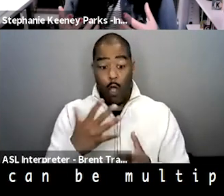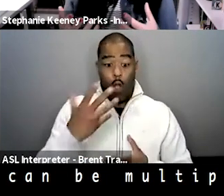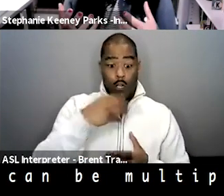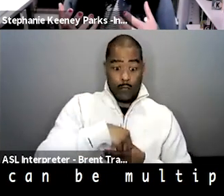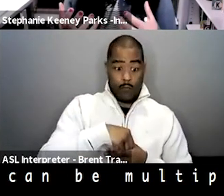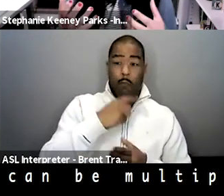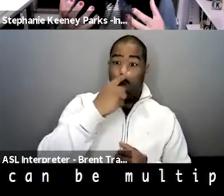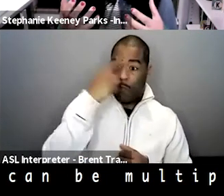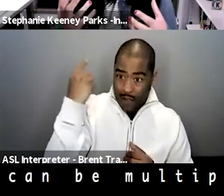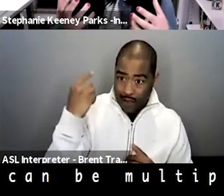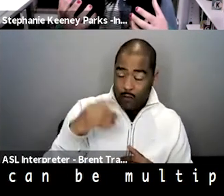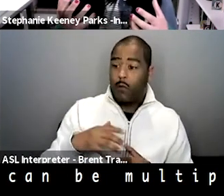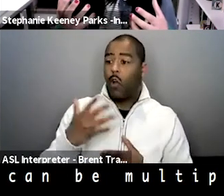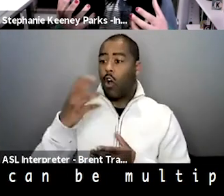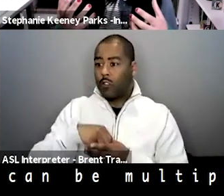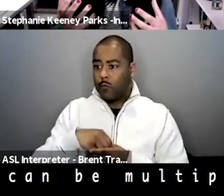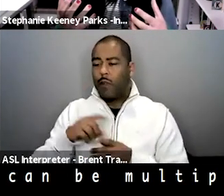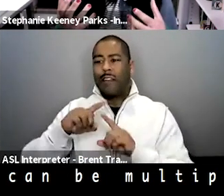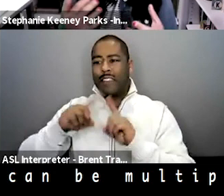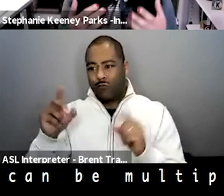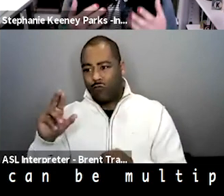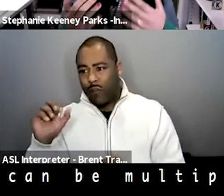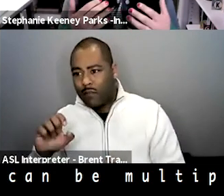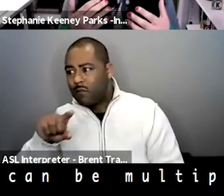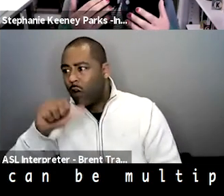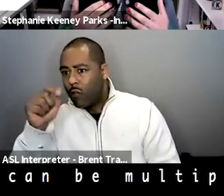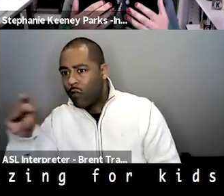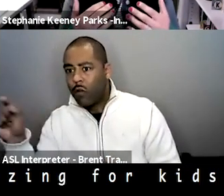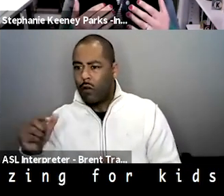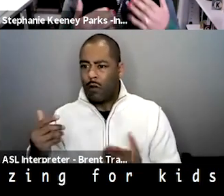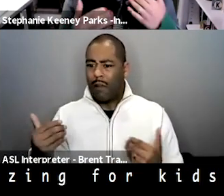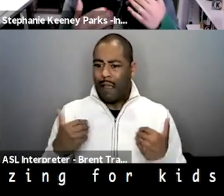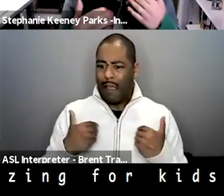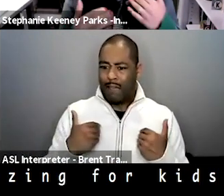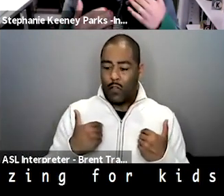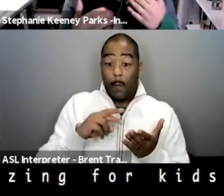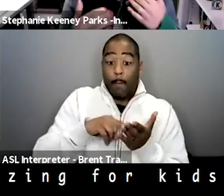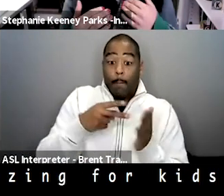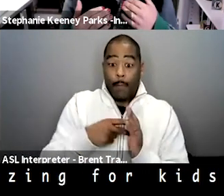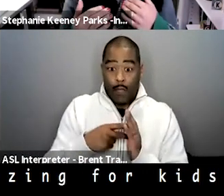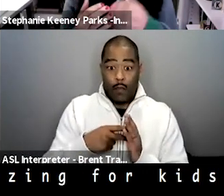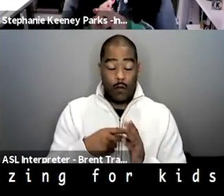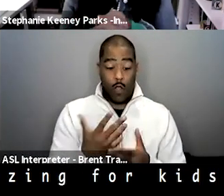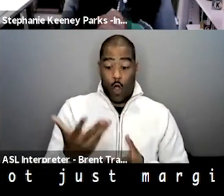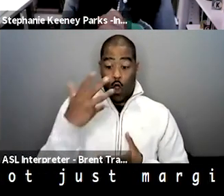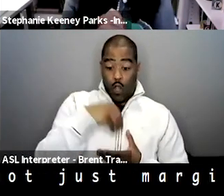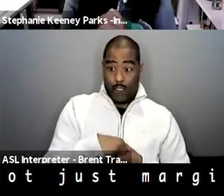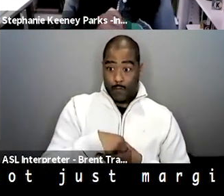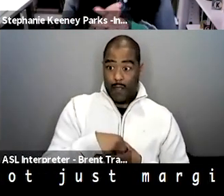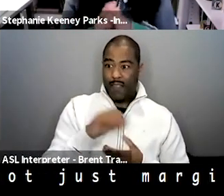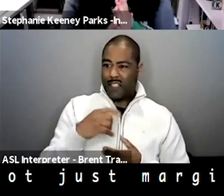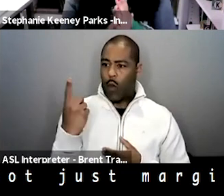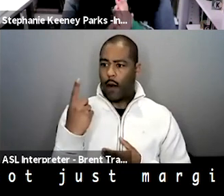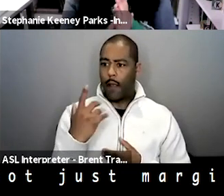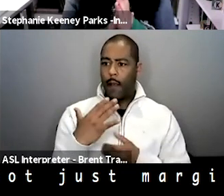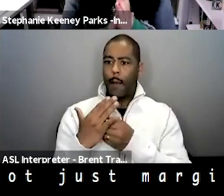this intersectional kind of identity can be multiplicatively marginalizing for kids, right? Like as in like Dell is